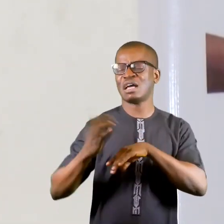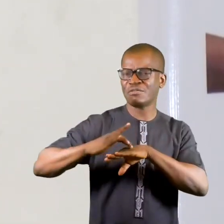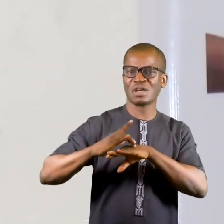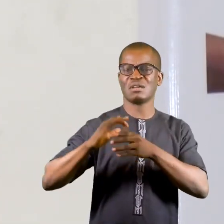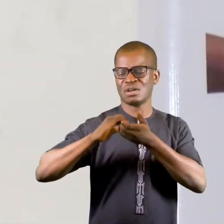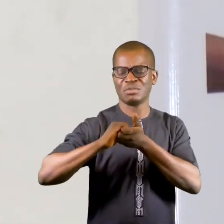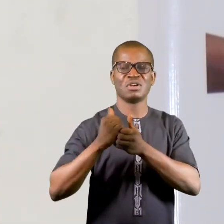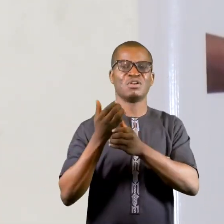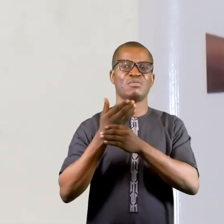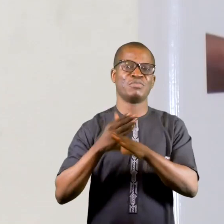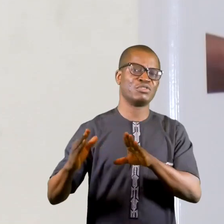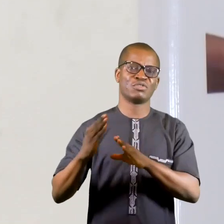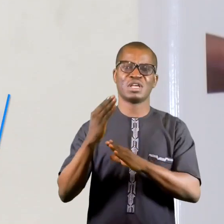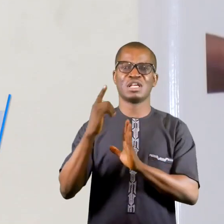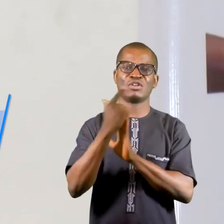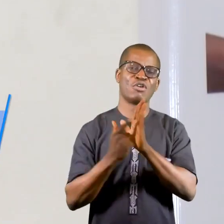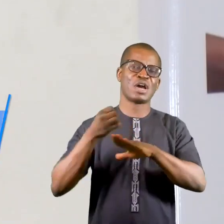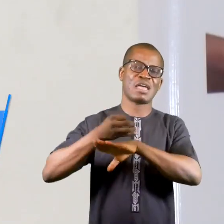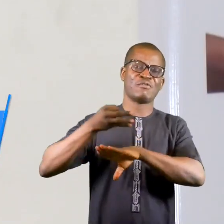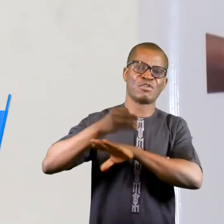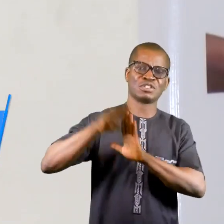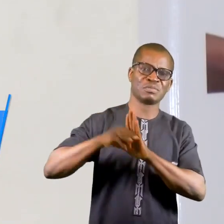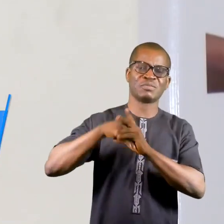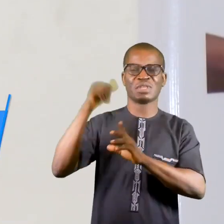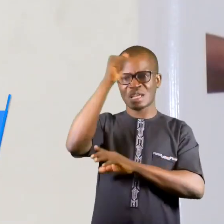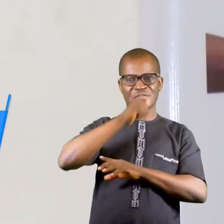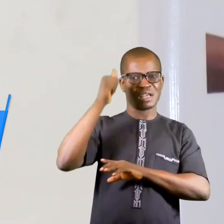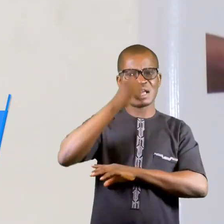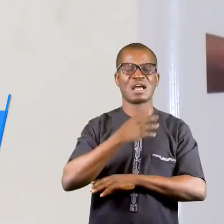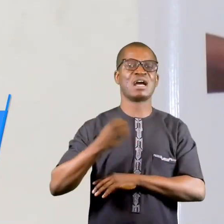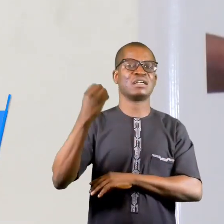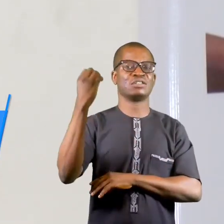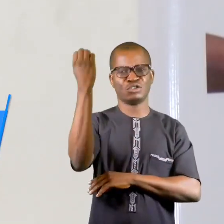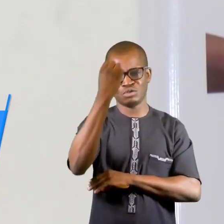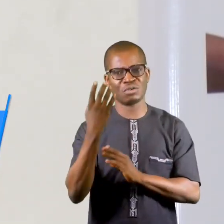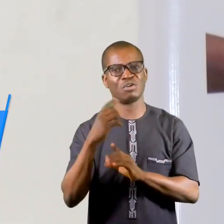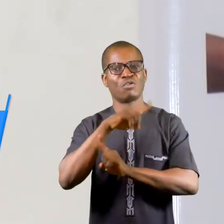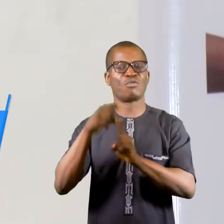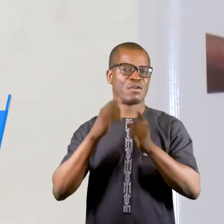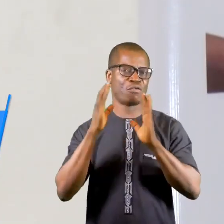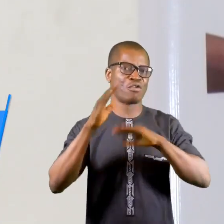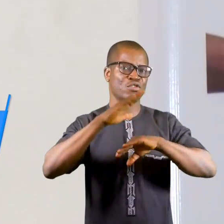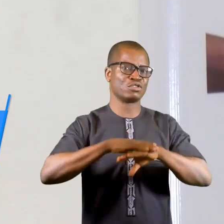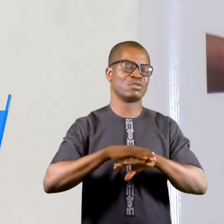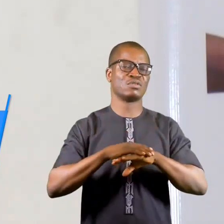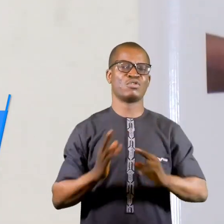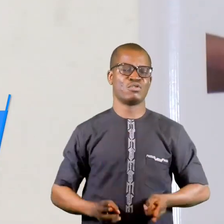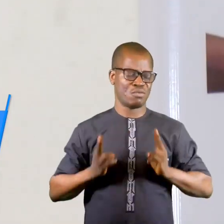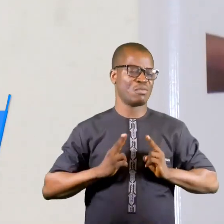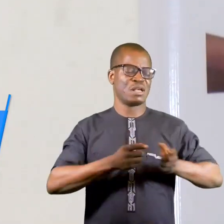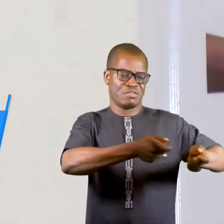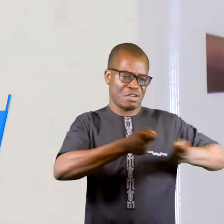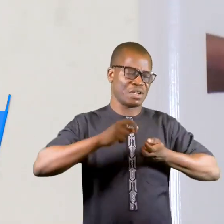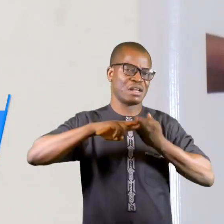effective collaboration between law enforcement officers in Africa and the European counterparts when dealing with the human trafficking